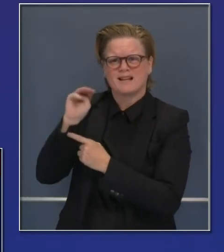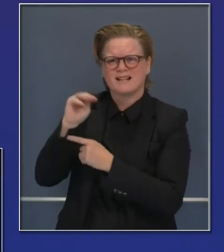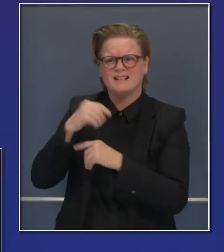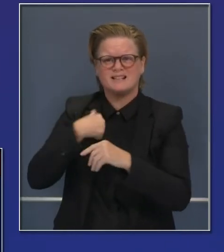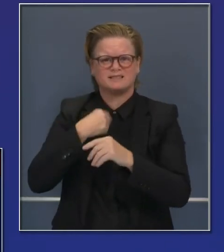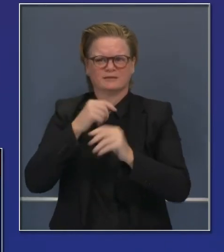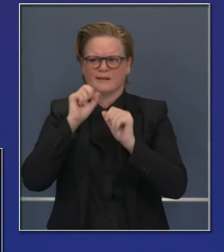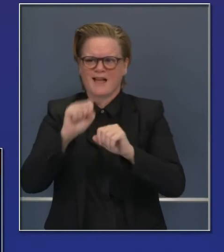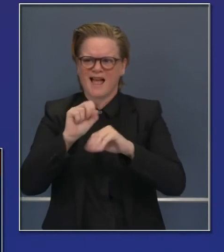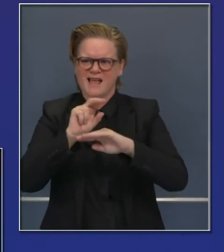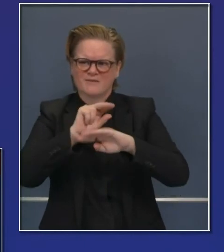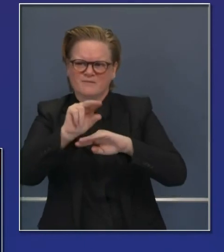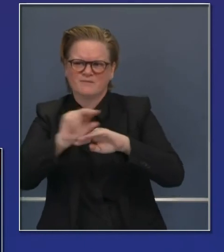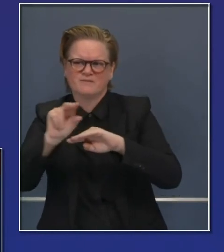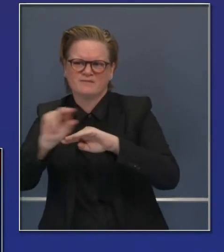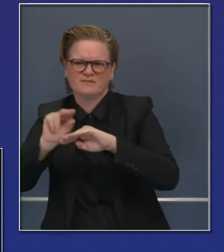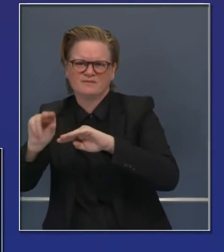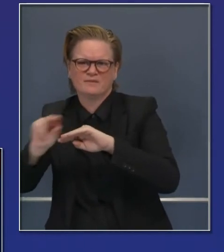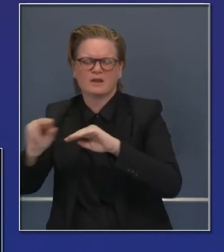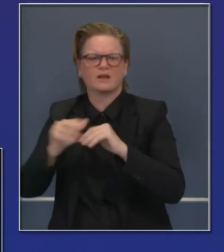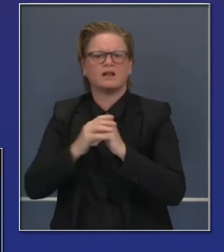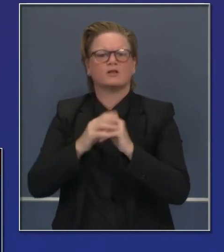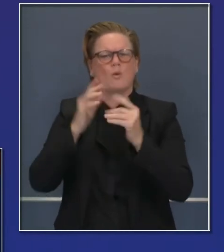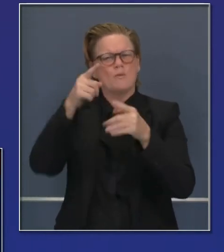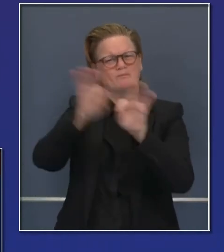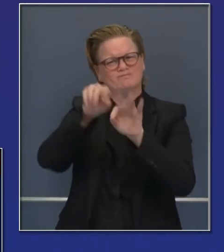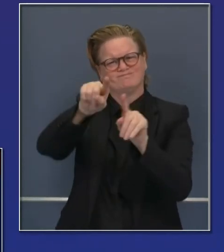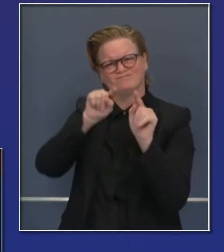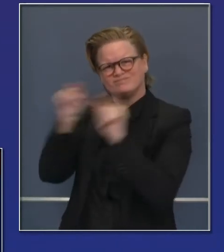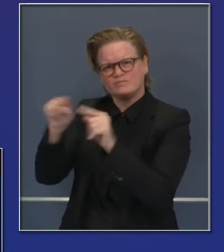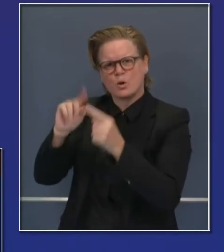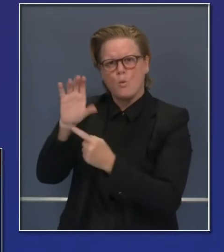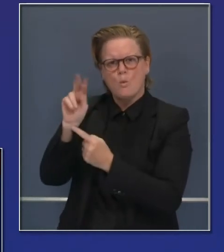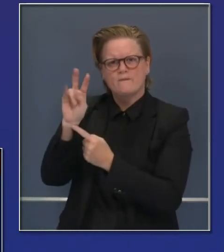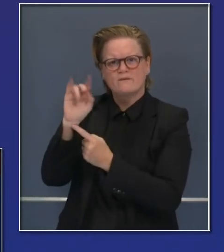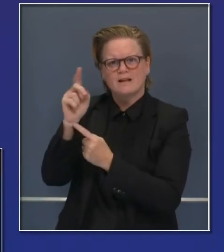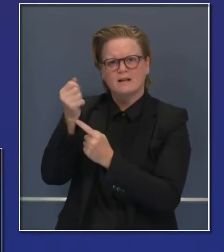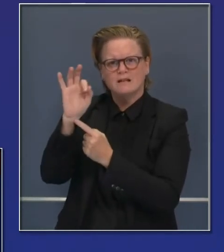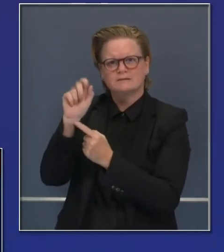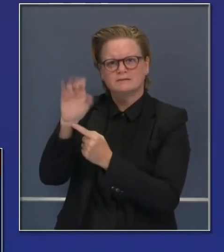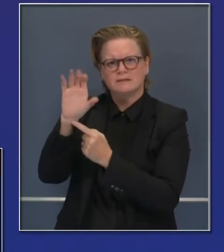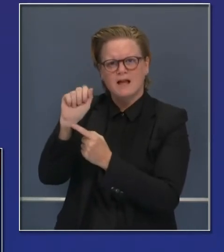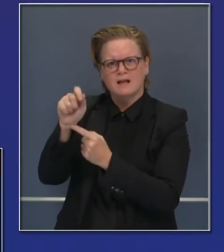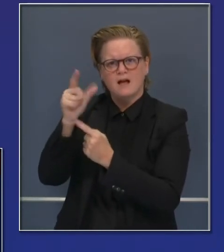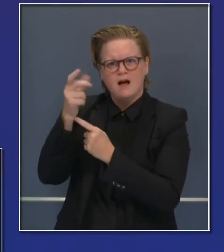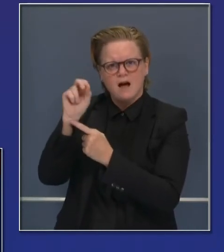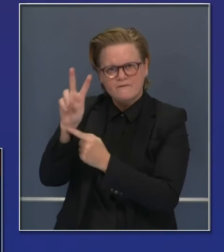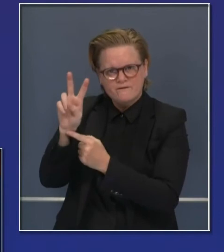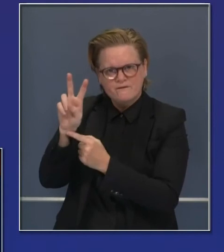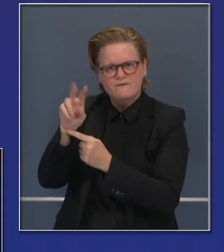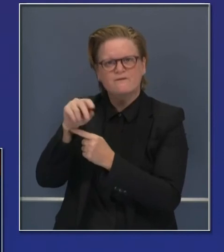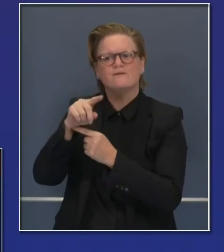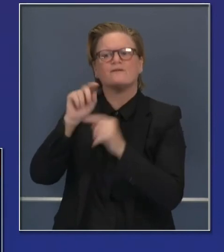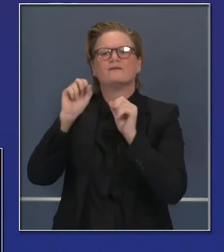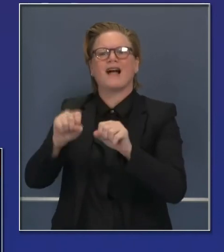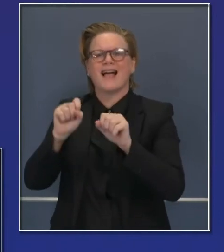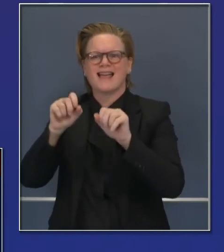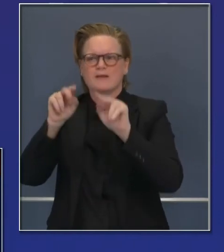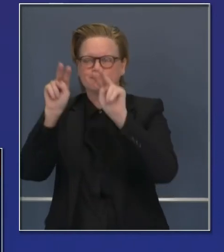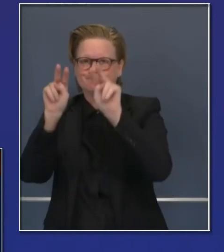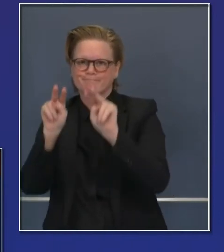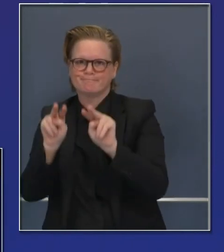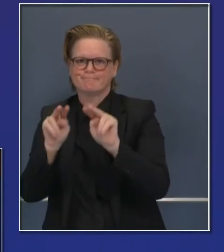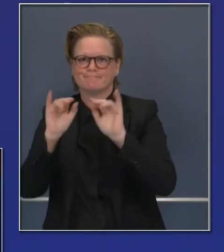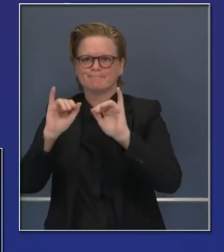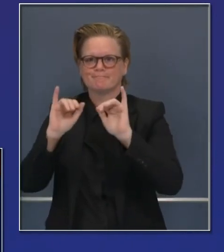covid19.ca.gov website to learn more about how to take advantage of that. And I'll just close on the business front to remind everybody that we are